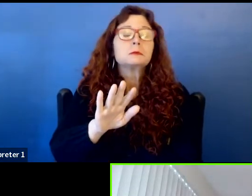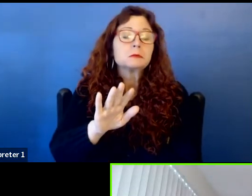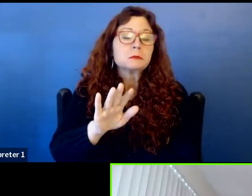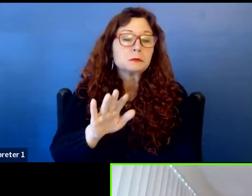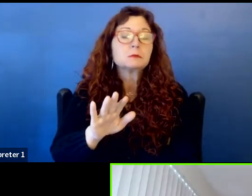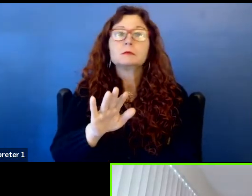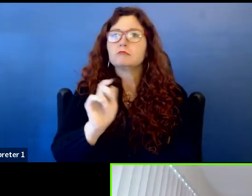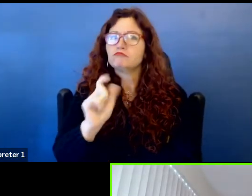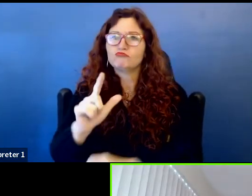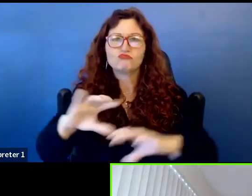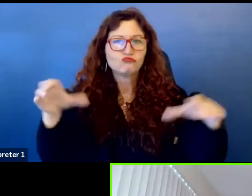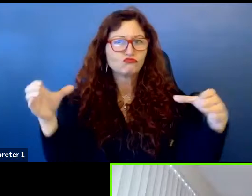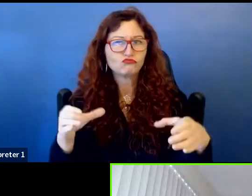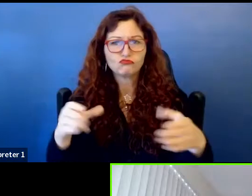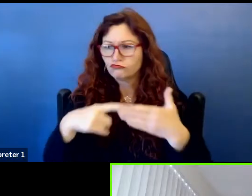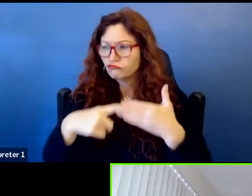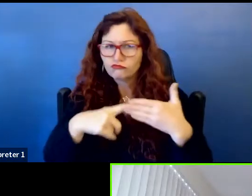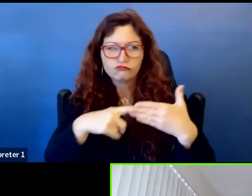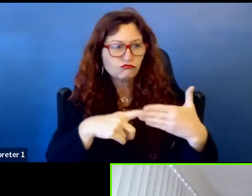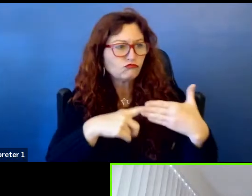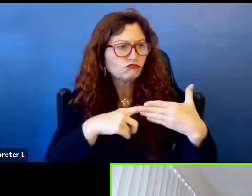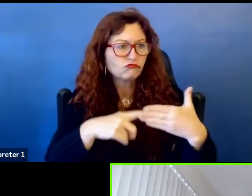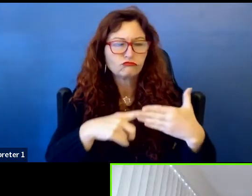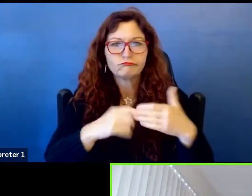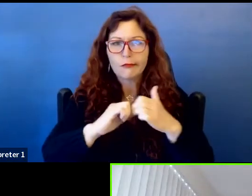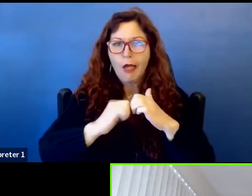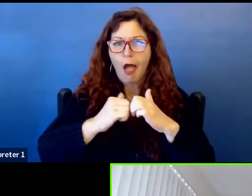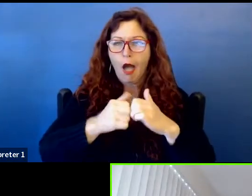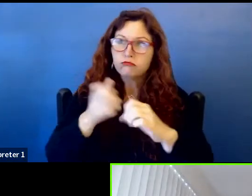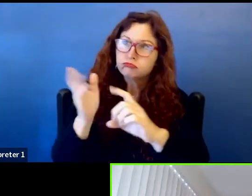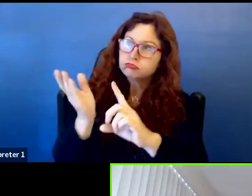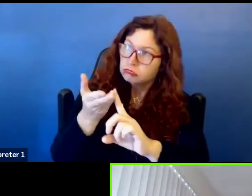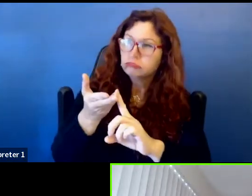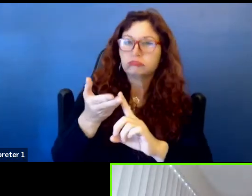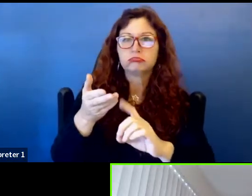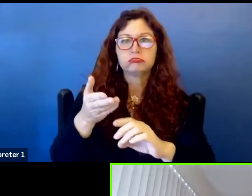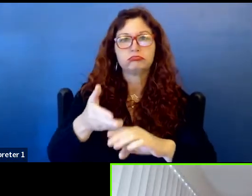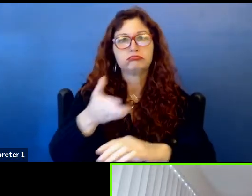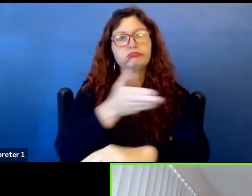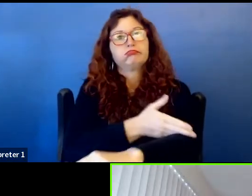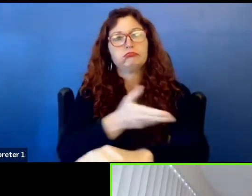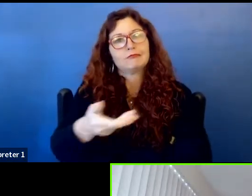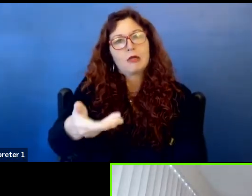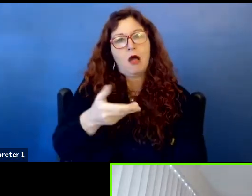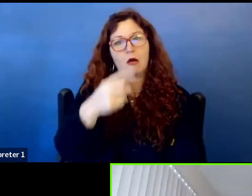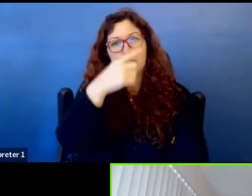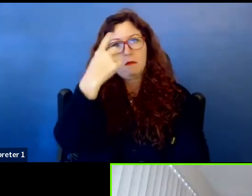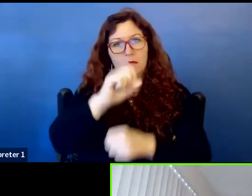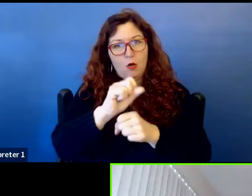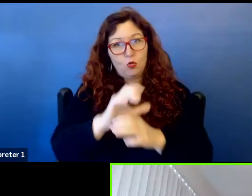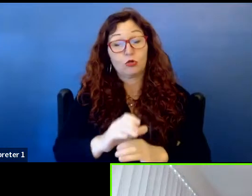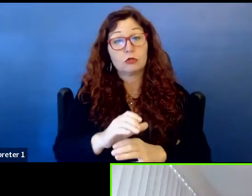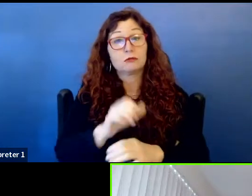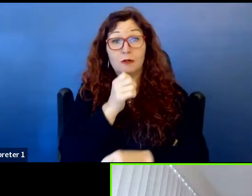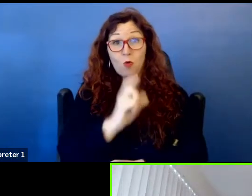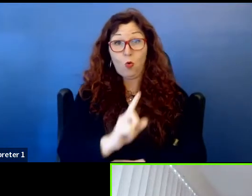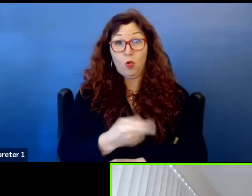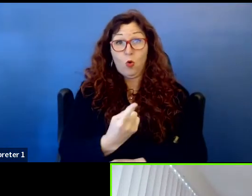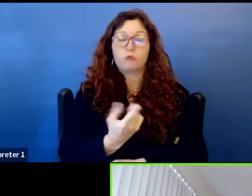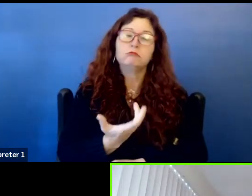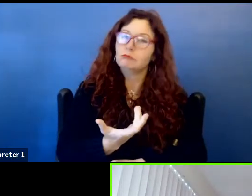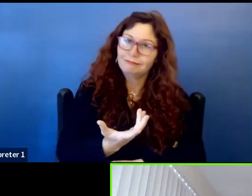the campaign you know at the center but it also took partnering with allies so other community organizations in the